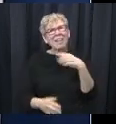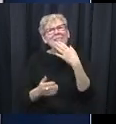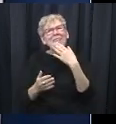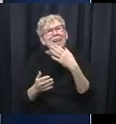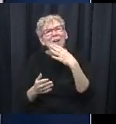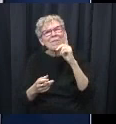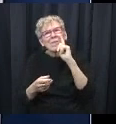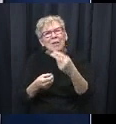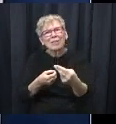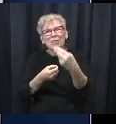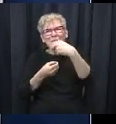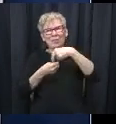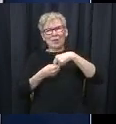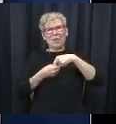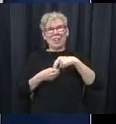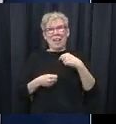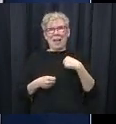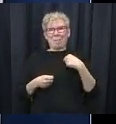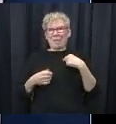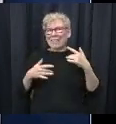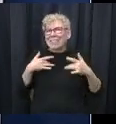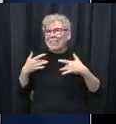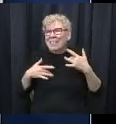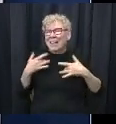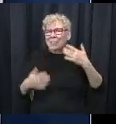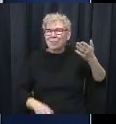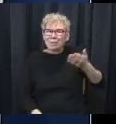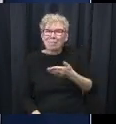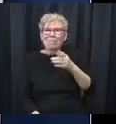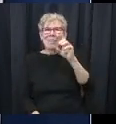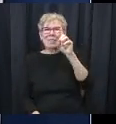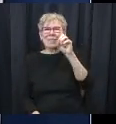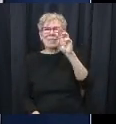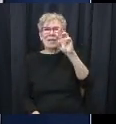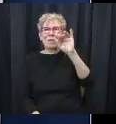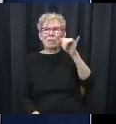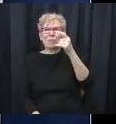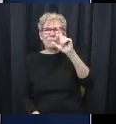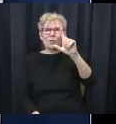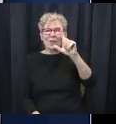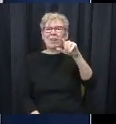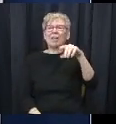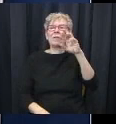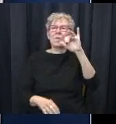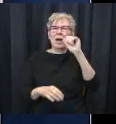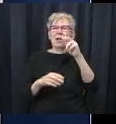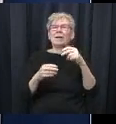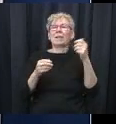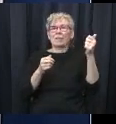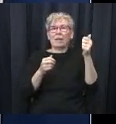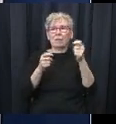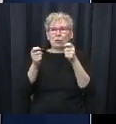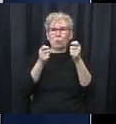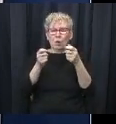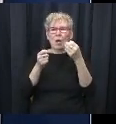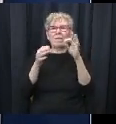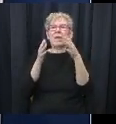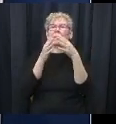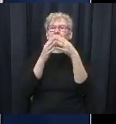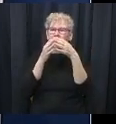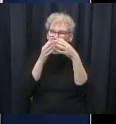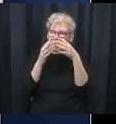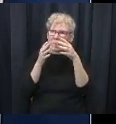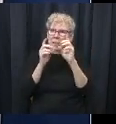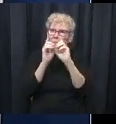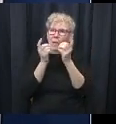Environment today. We'll be providing an update on the dial, but first I'd like to share an update on where we are with COVID-19